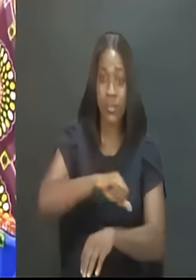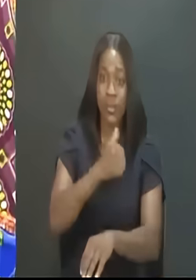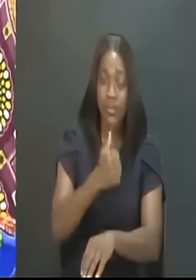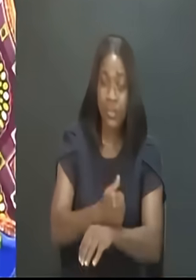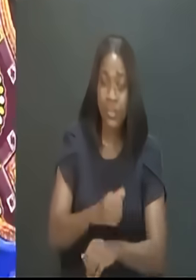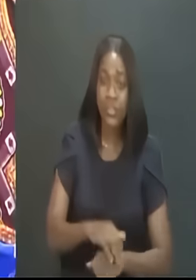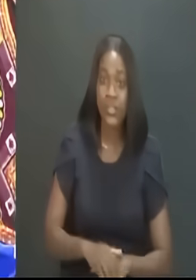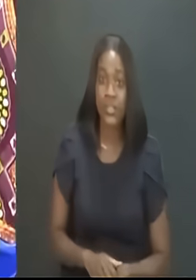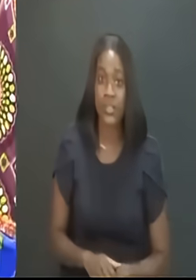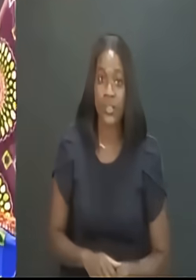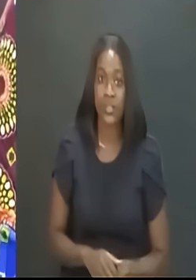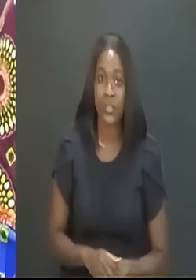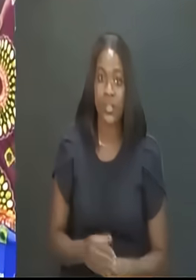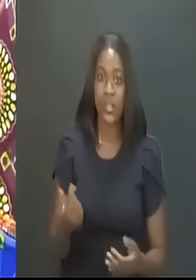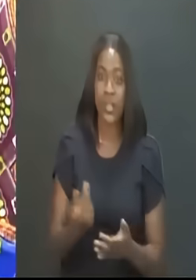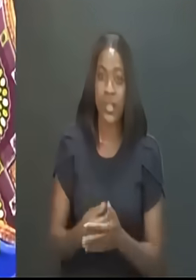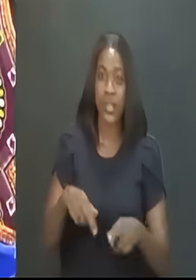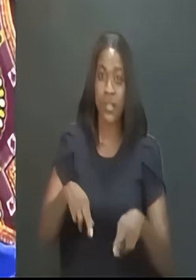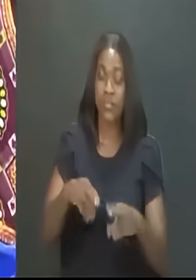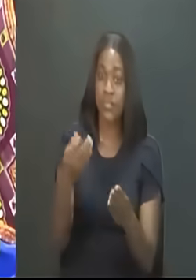Road Fund,